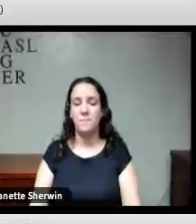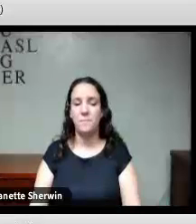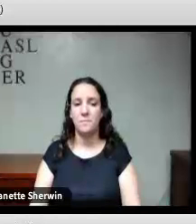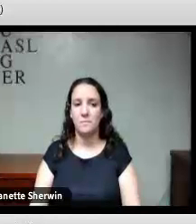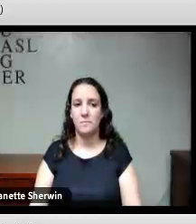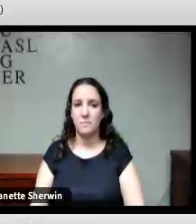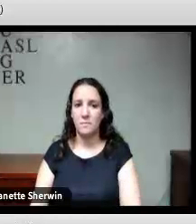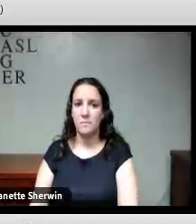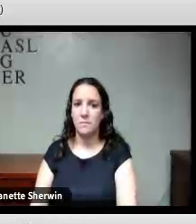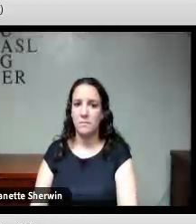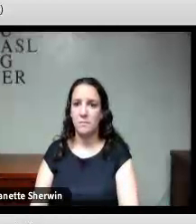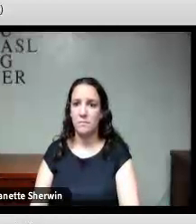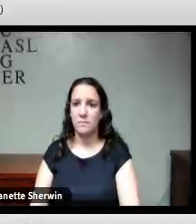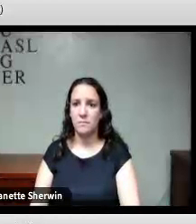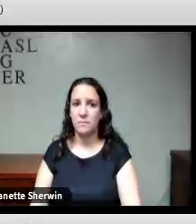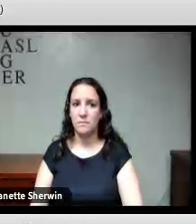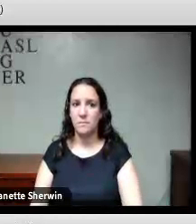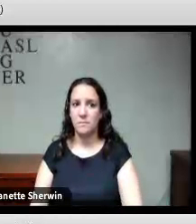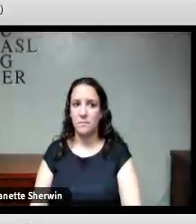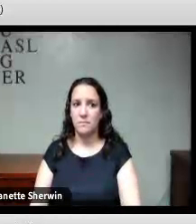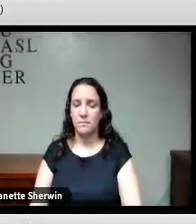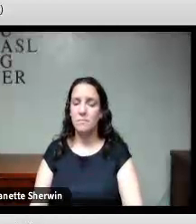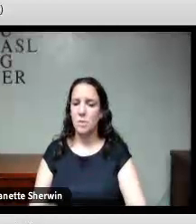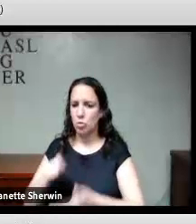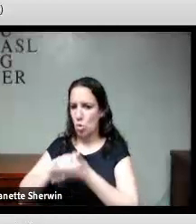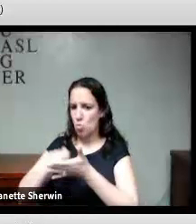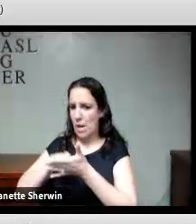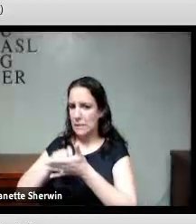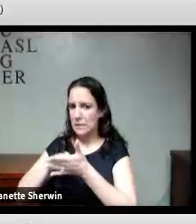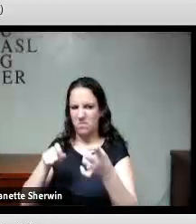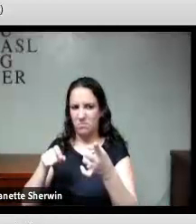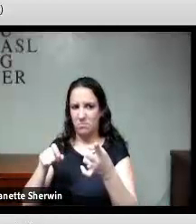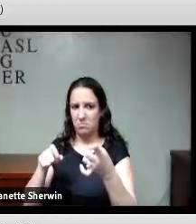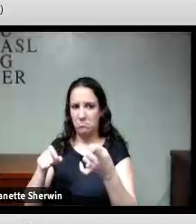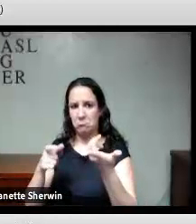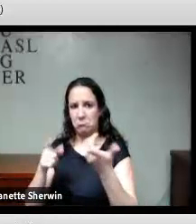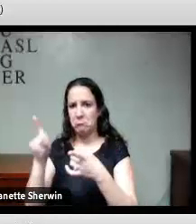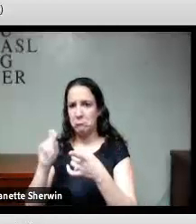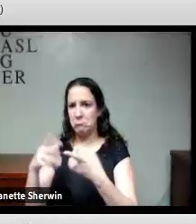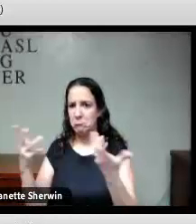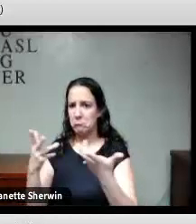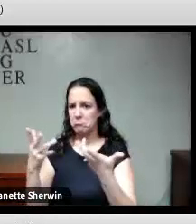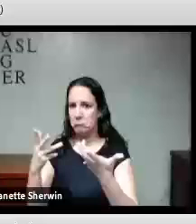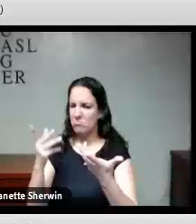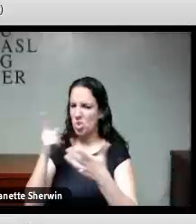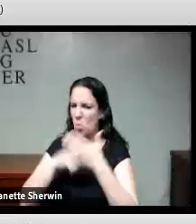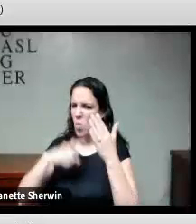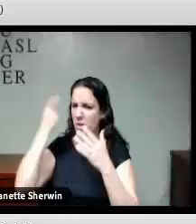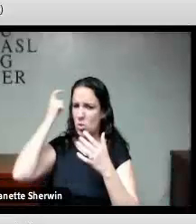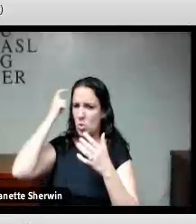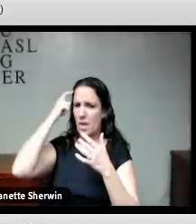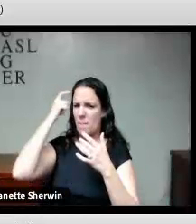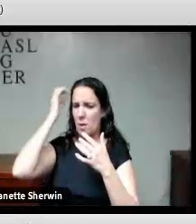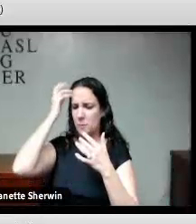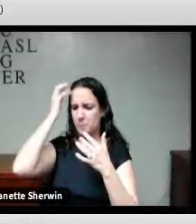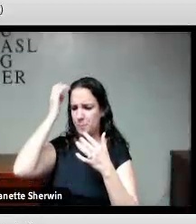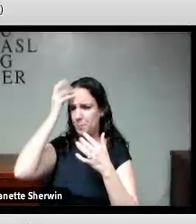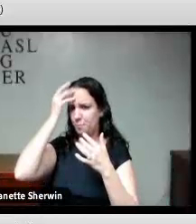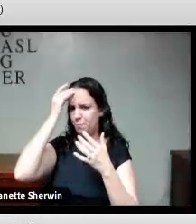you're dealing with upset patrons? Just jot yourself a note. What came to mind for you as we talked today about what you could use